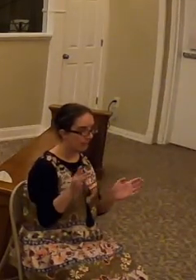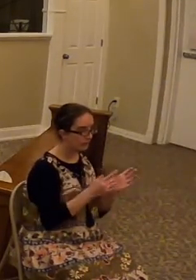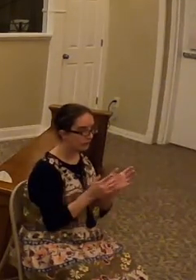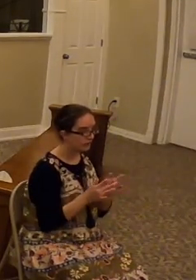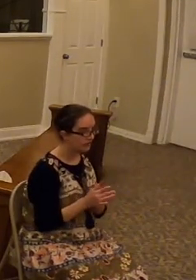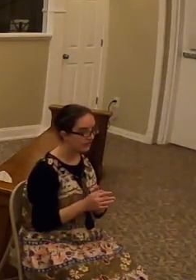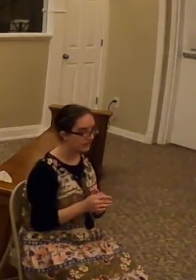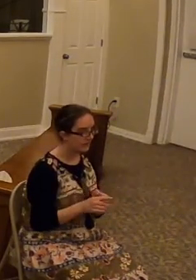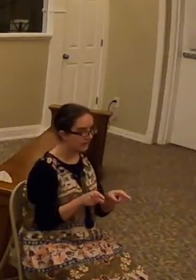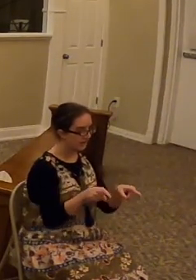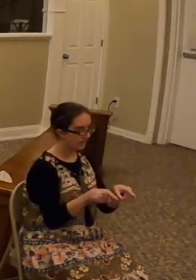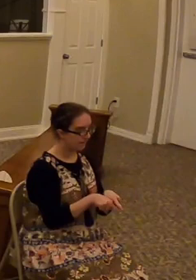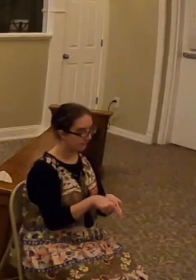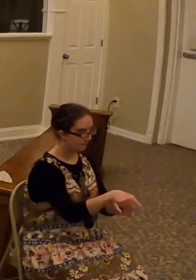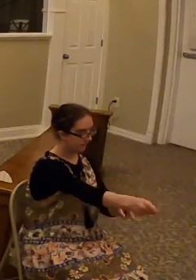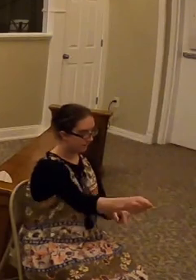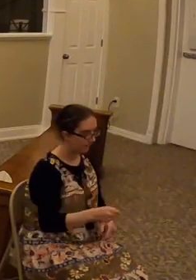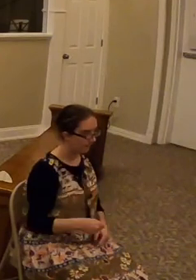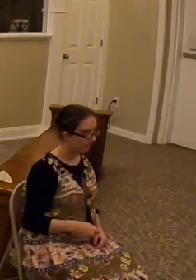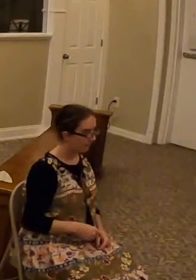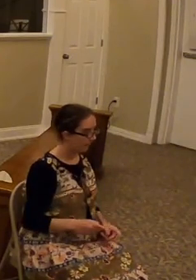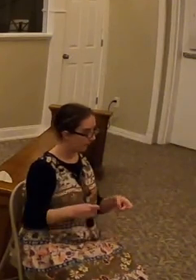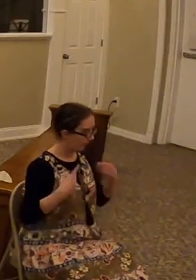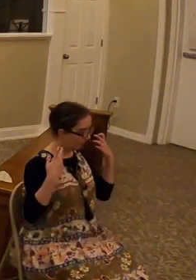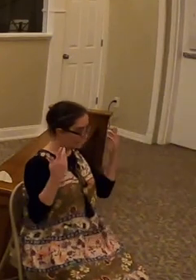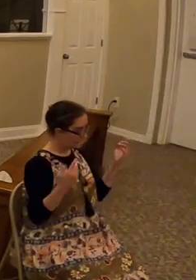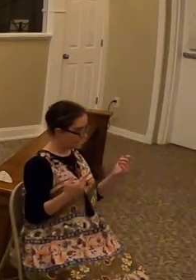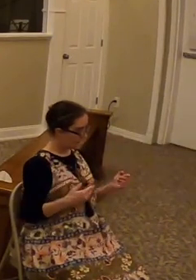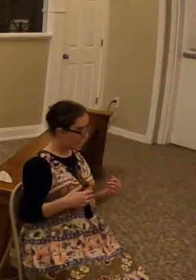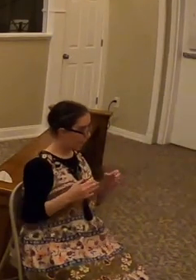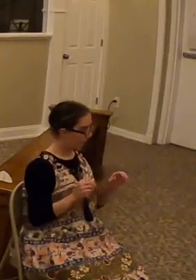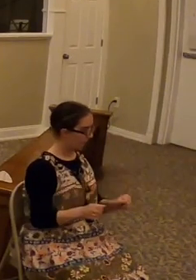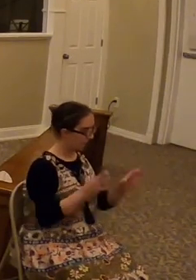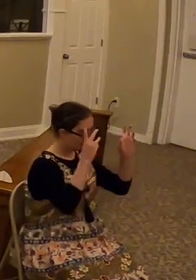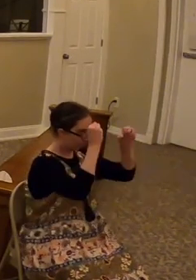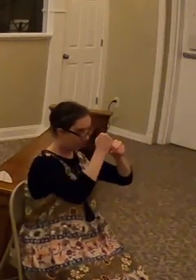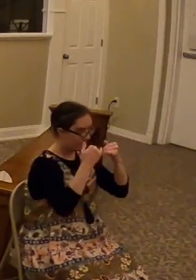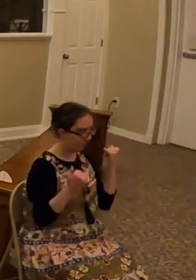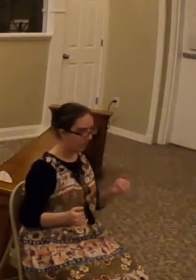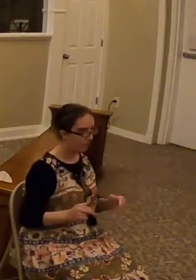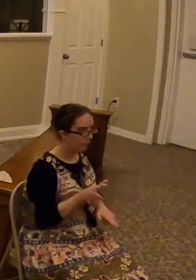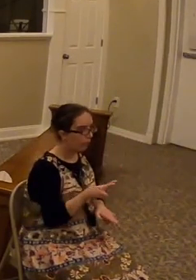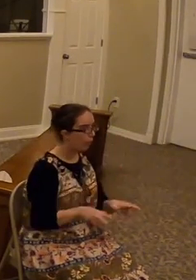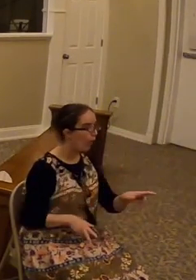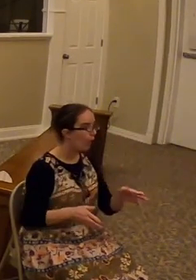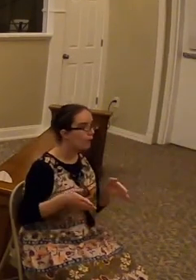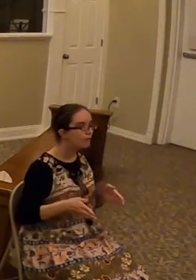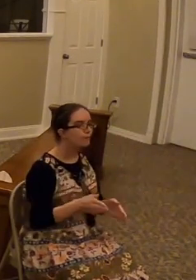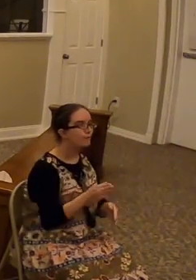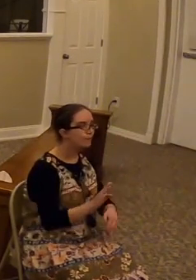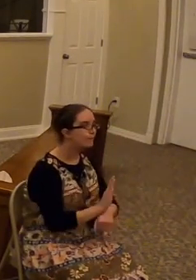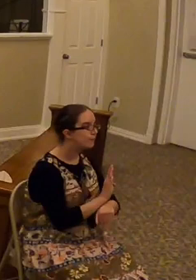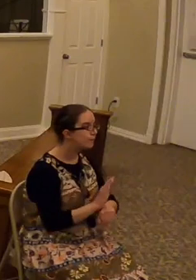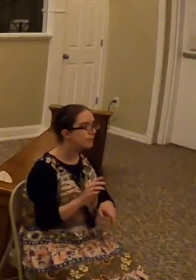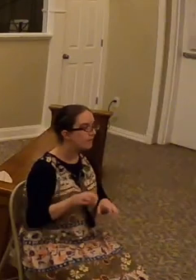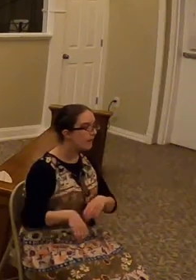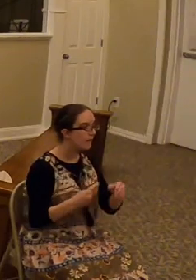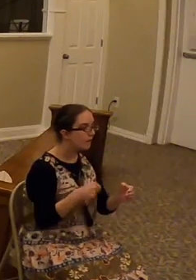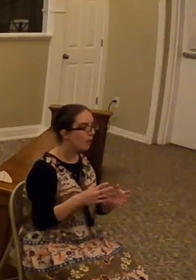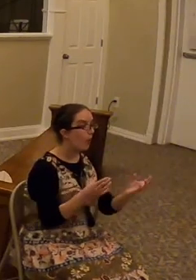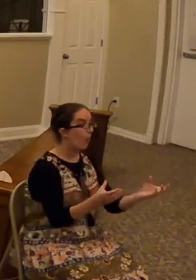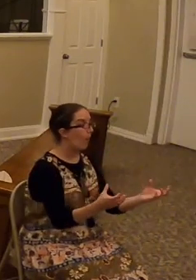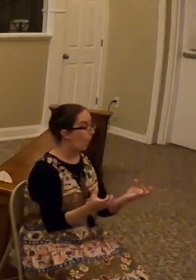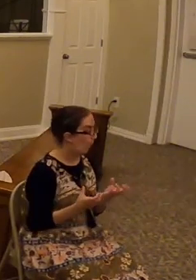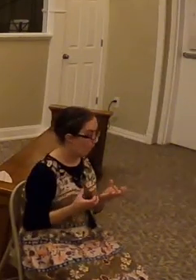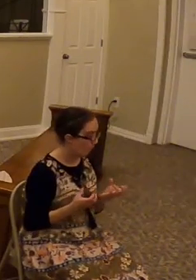kind. Amen. Hallelujah. You can imagine all of a sudden you're right walking down the road minding your own business. You're going to do the will